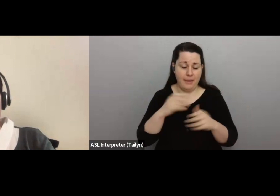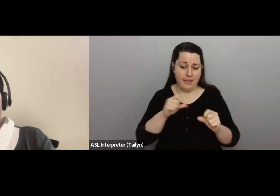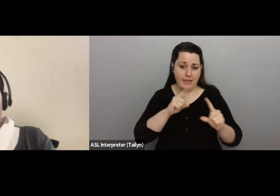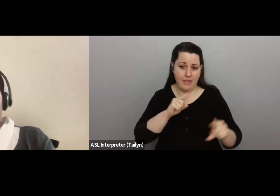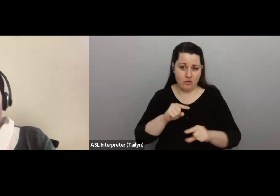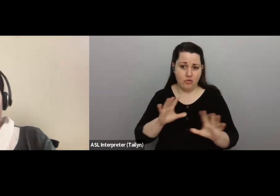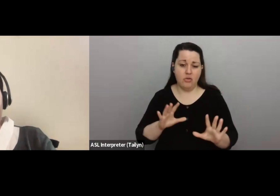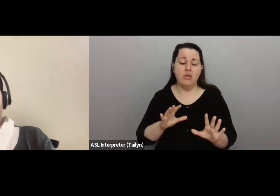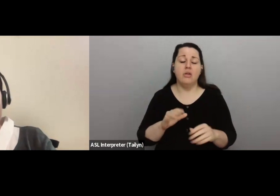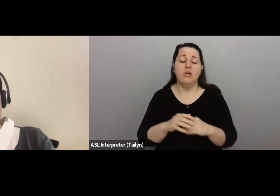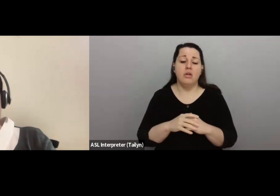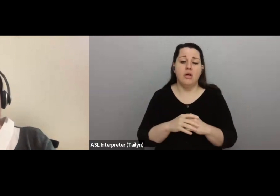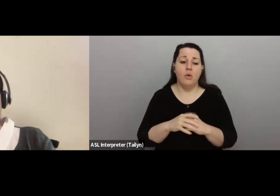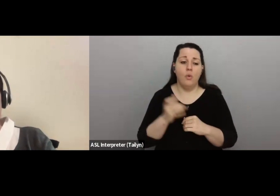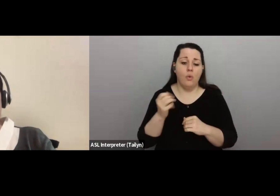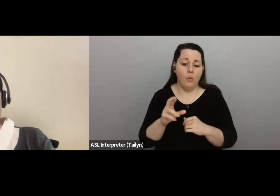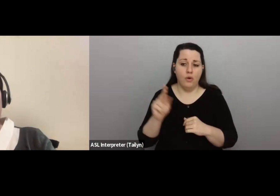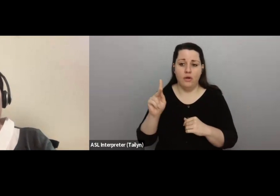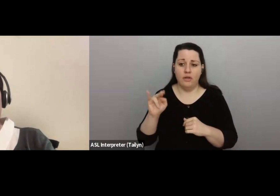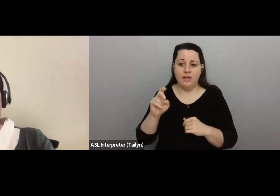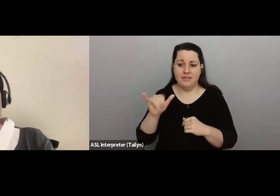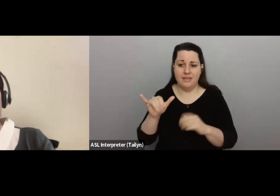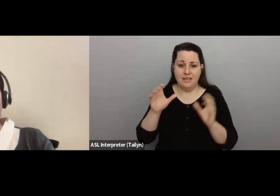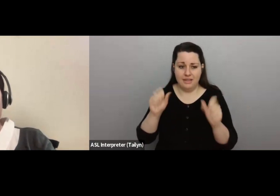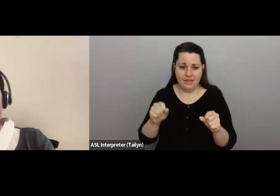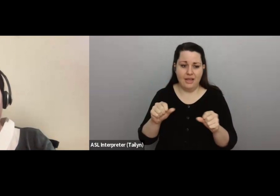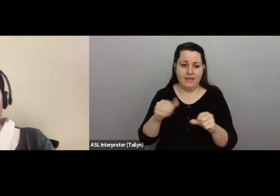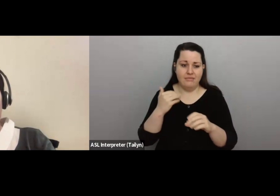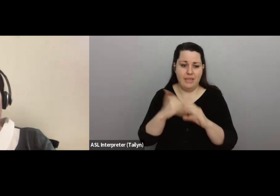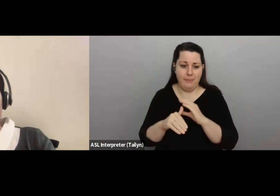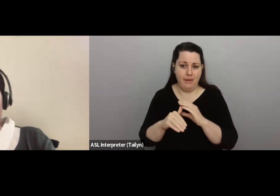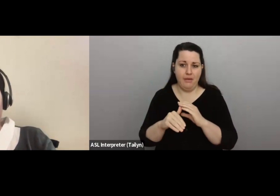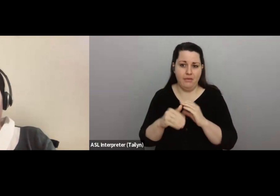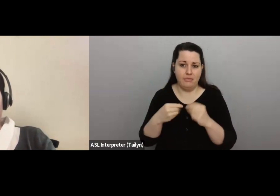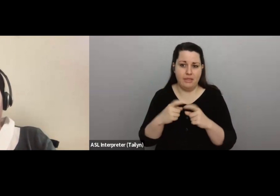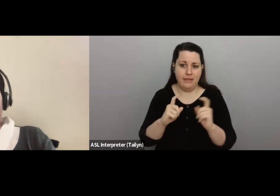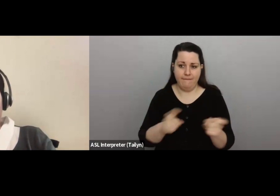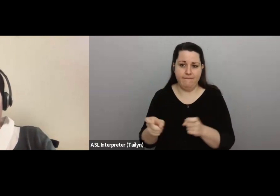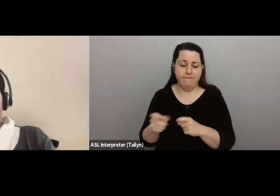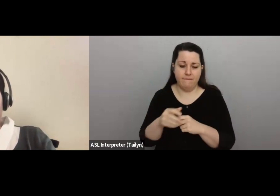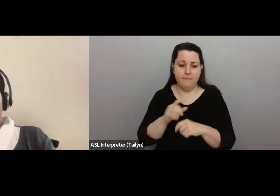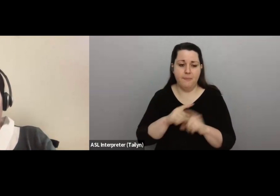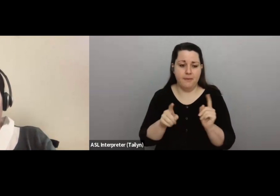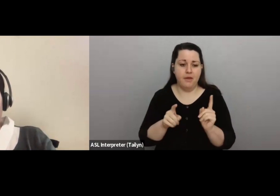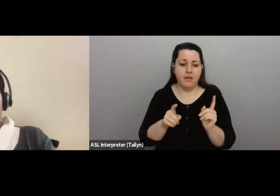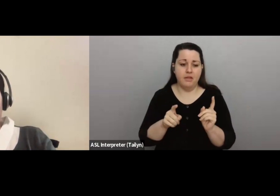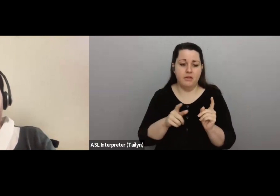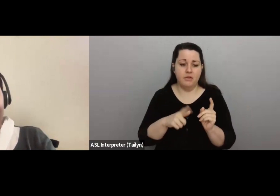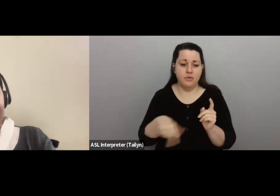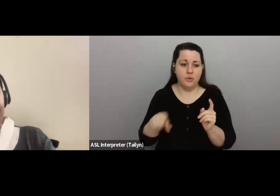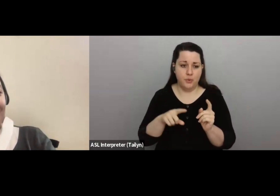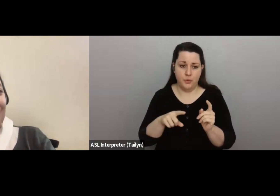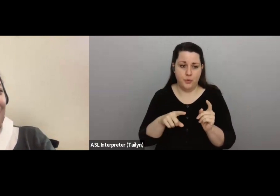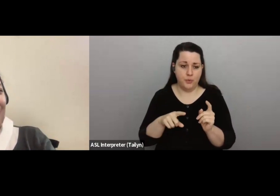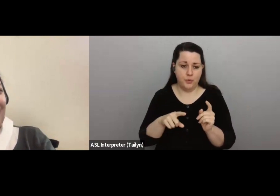them. Or Kinsley can pass off my email. That's fine too. But you are,